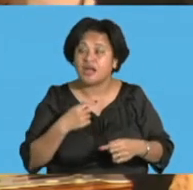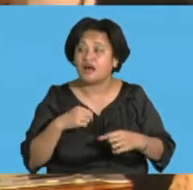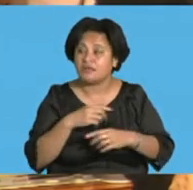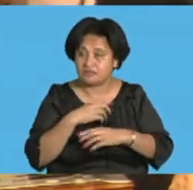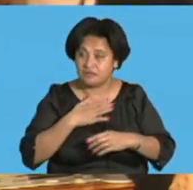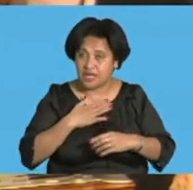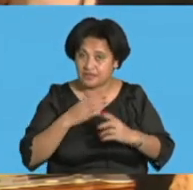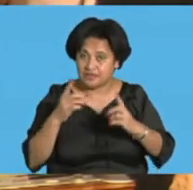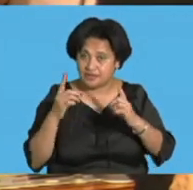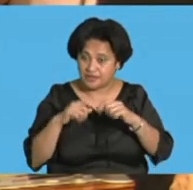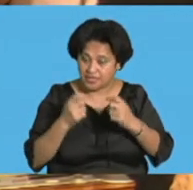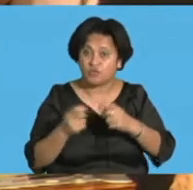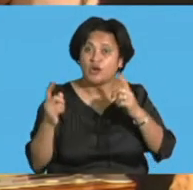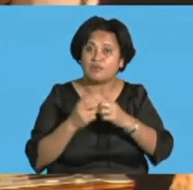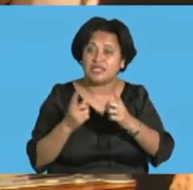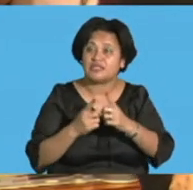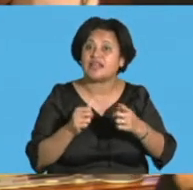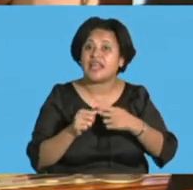issues at ACS hostel.